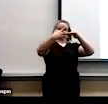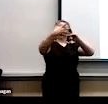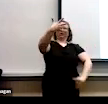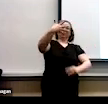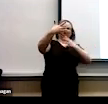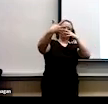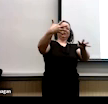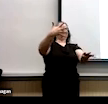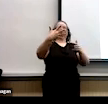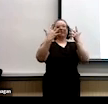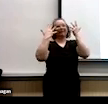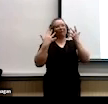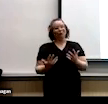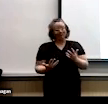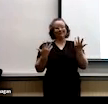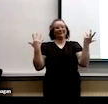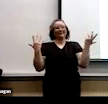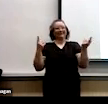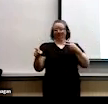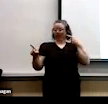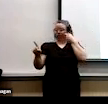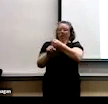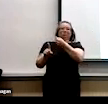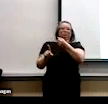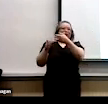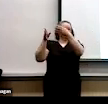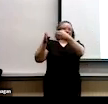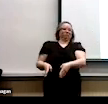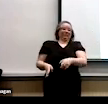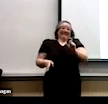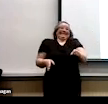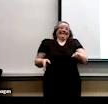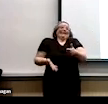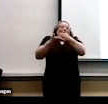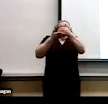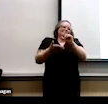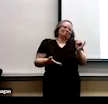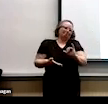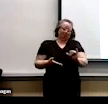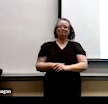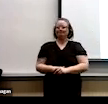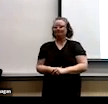of the population. But that doesn't mean this little section doesn't need us to.